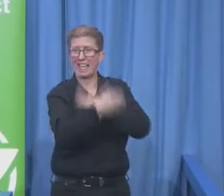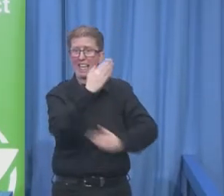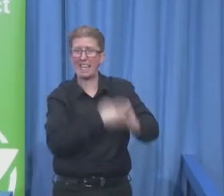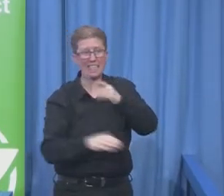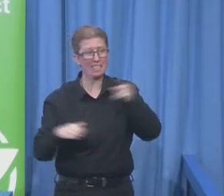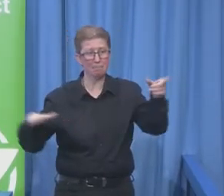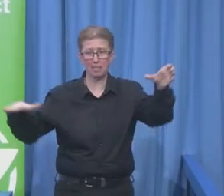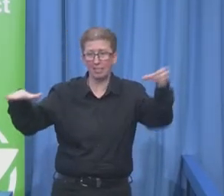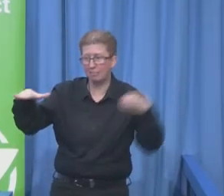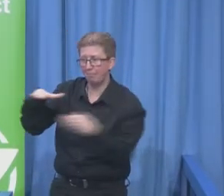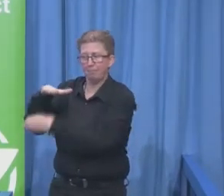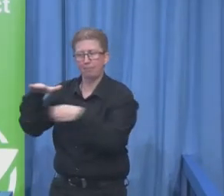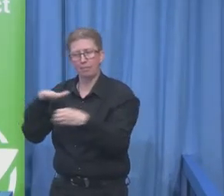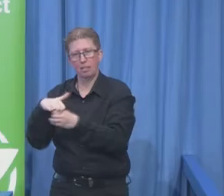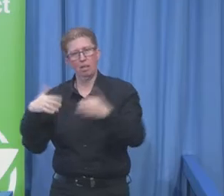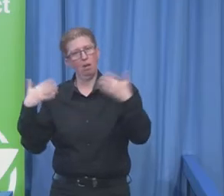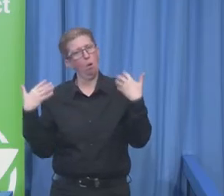in the whole journey.